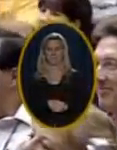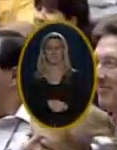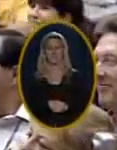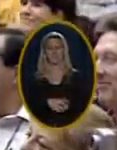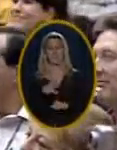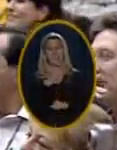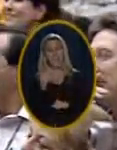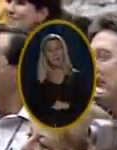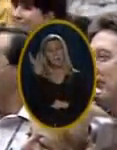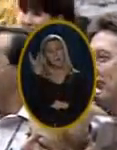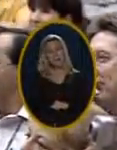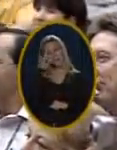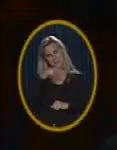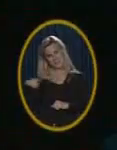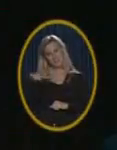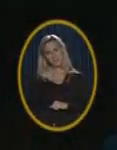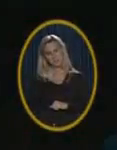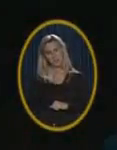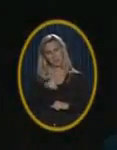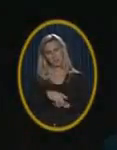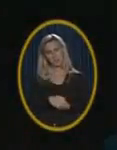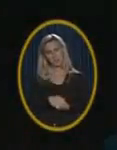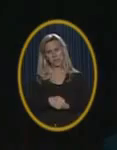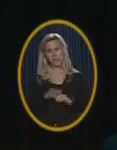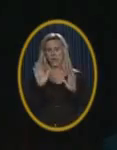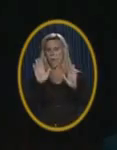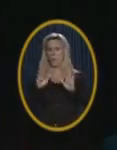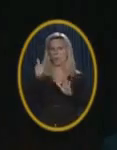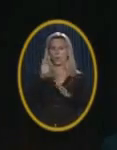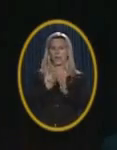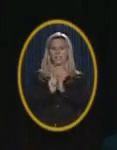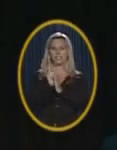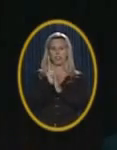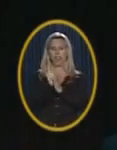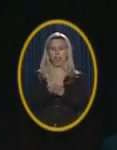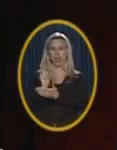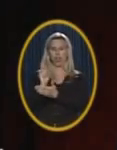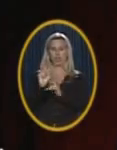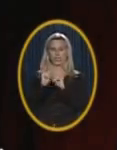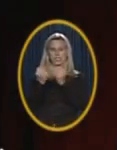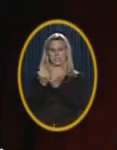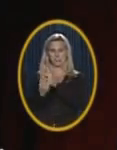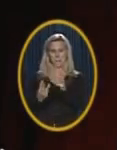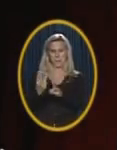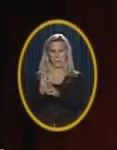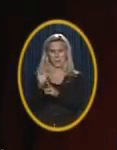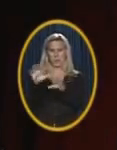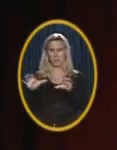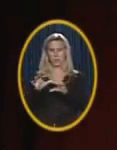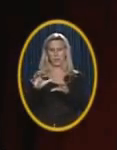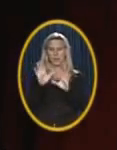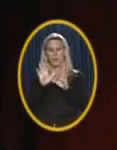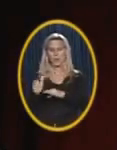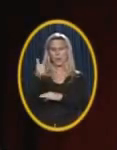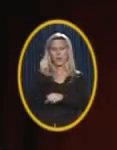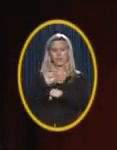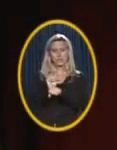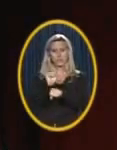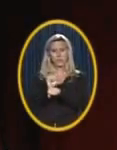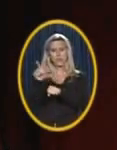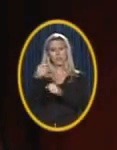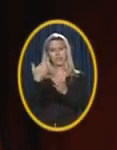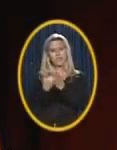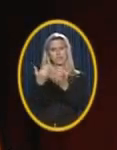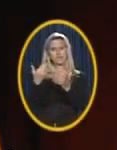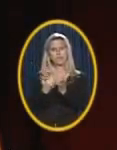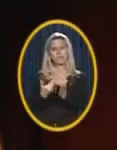and it's mainly because of you, greatest launch team in the world. You do the greatest work, and you've proven that time